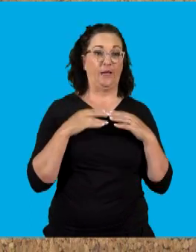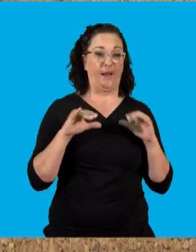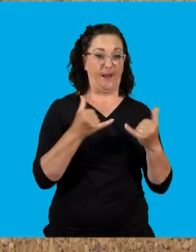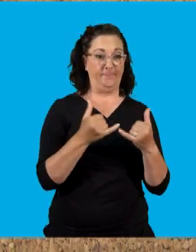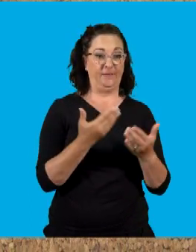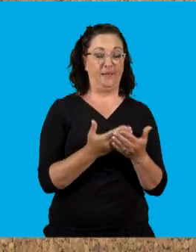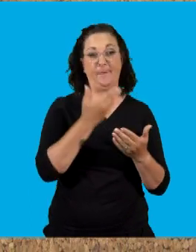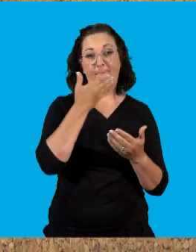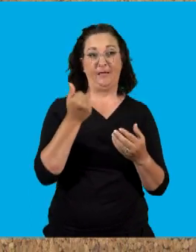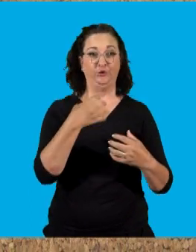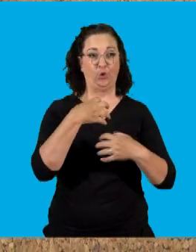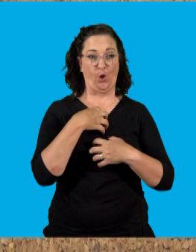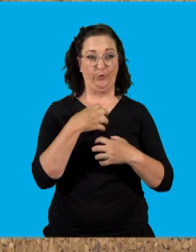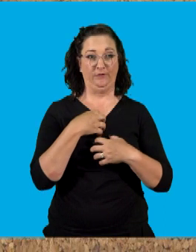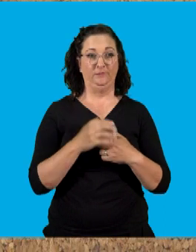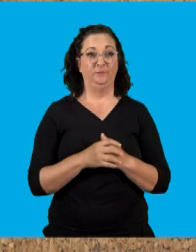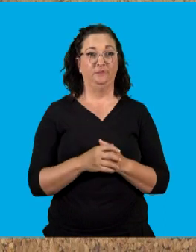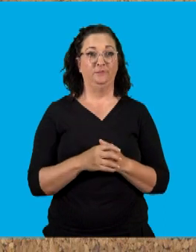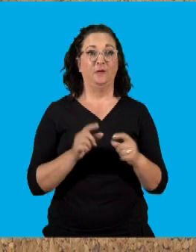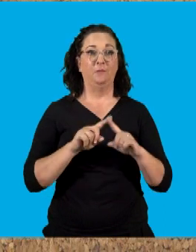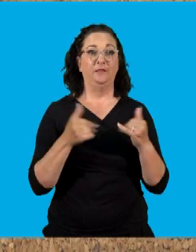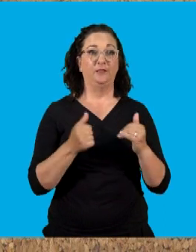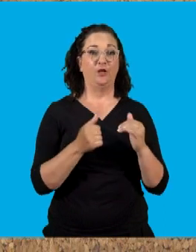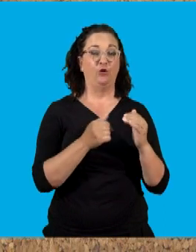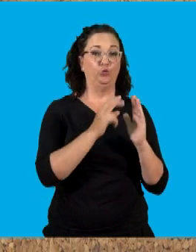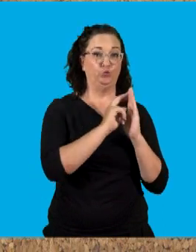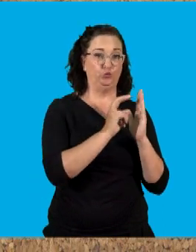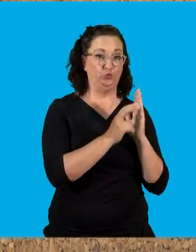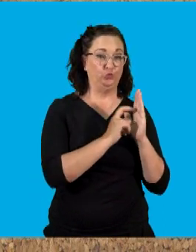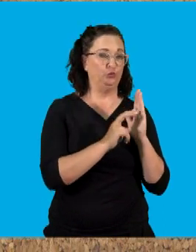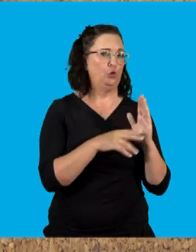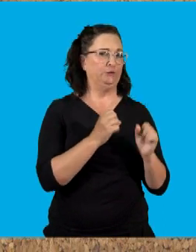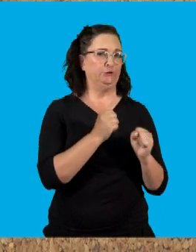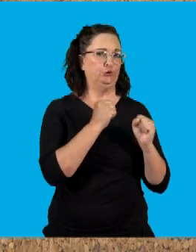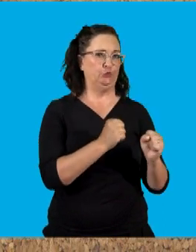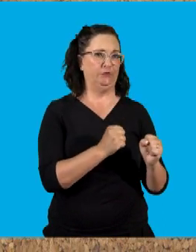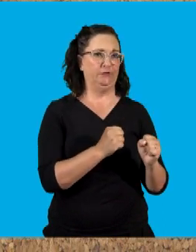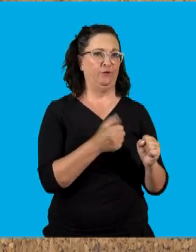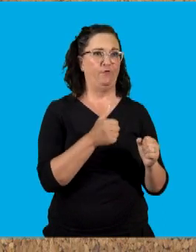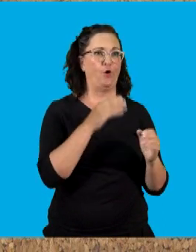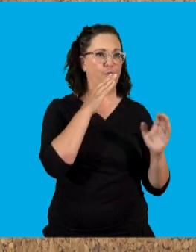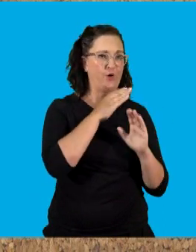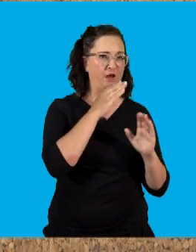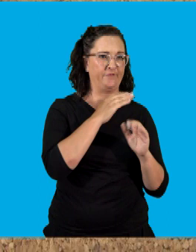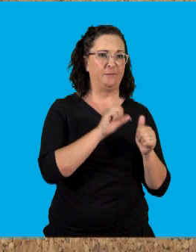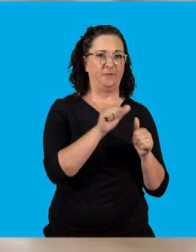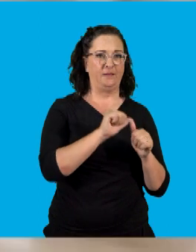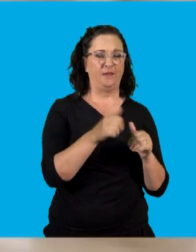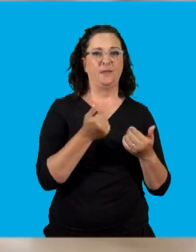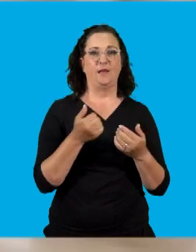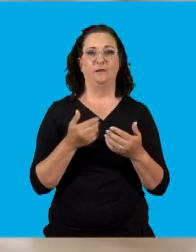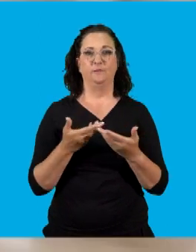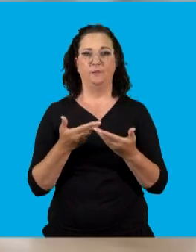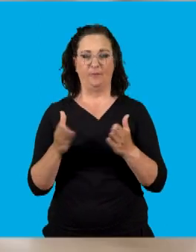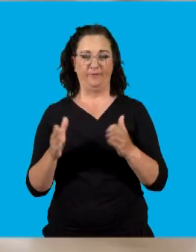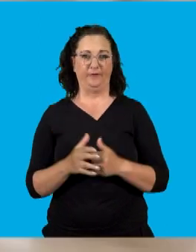of a private company is less strict than those of a public company. So when you are an